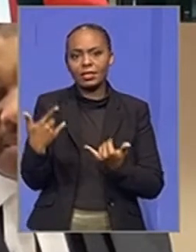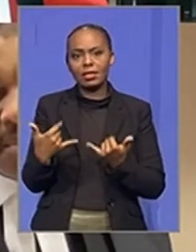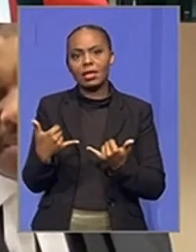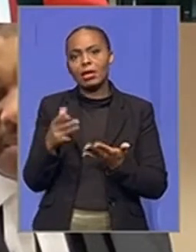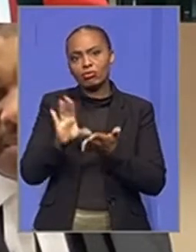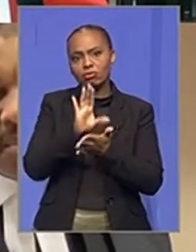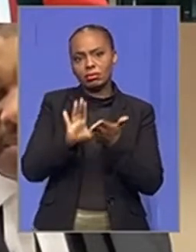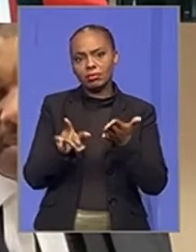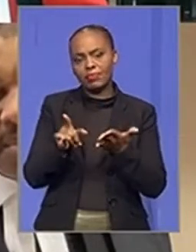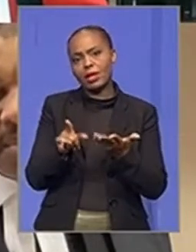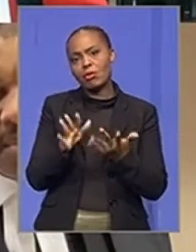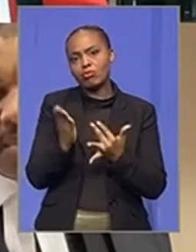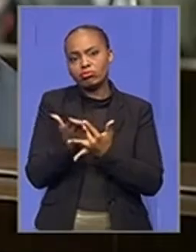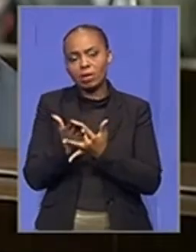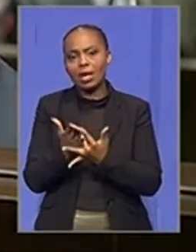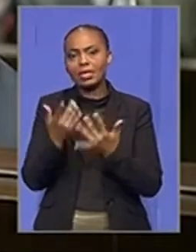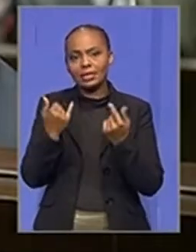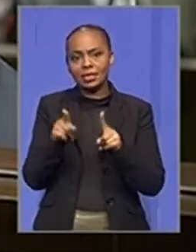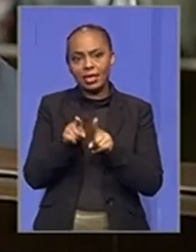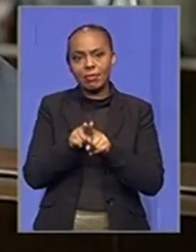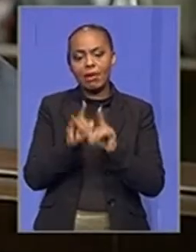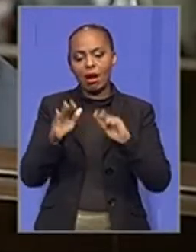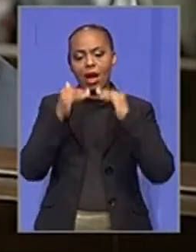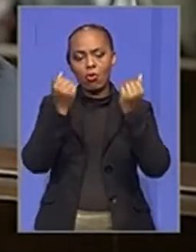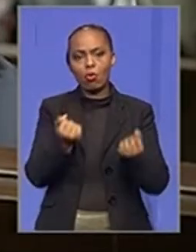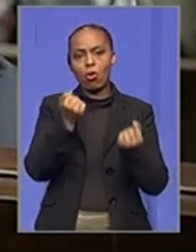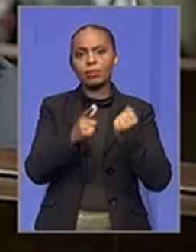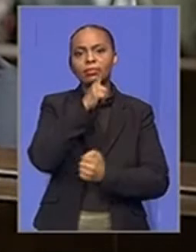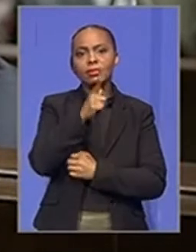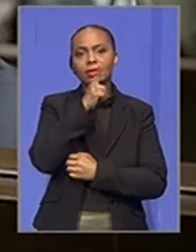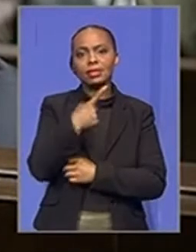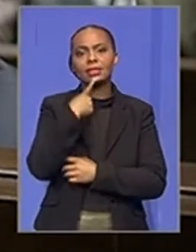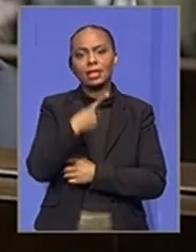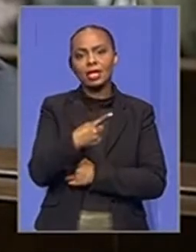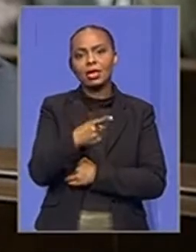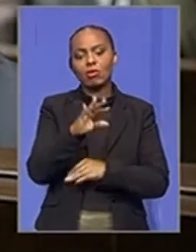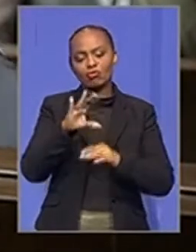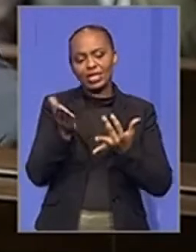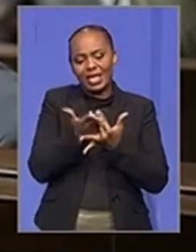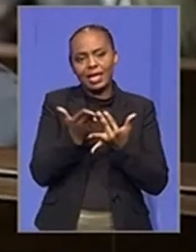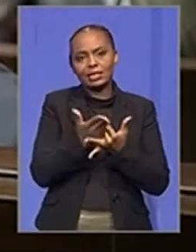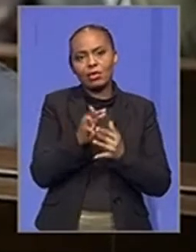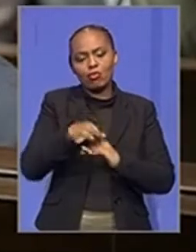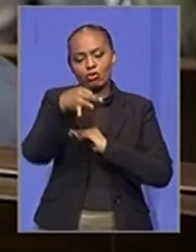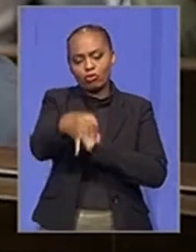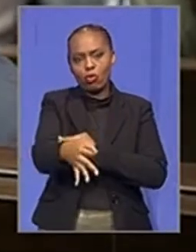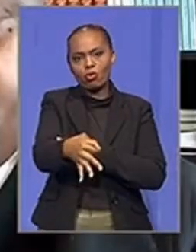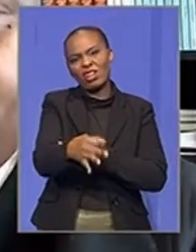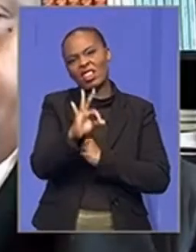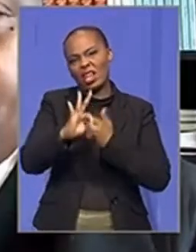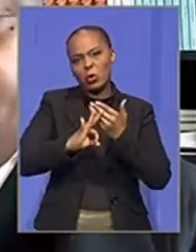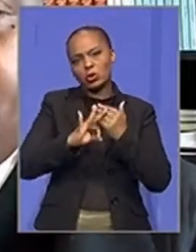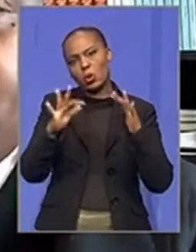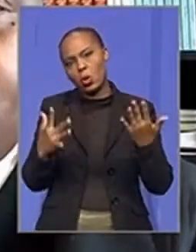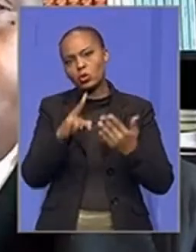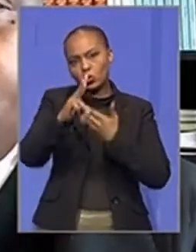tsela ye. Ba dirile kgopelo kgorongkgolo ya tsheko ya Pietermaritzburg gore molato o šutišwe ka dibeke tše pedi go ba tše tharo. In the